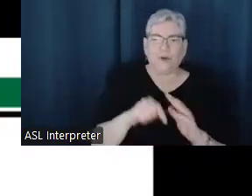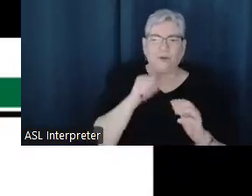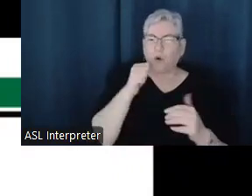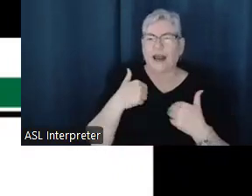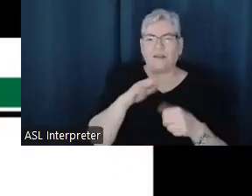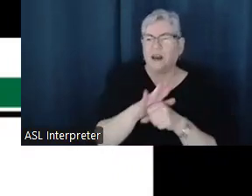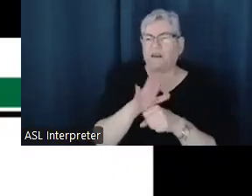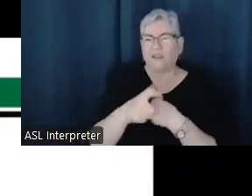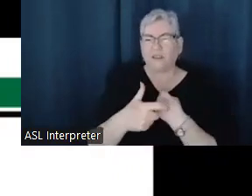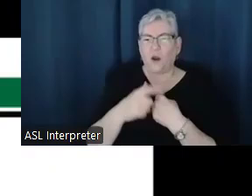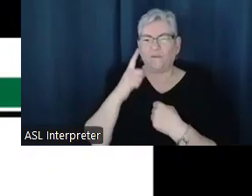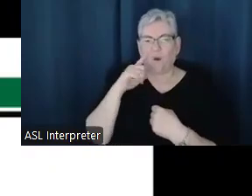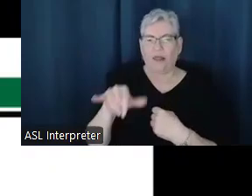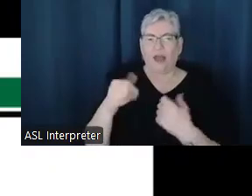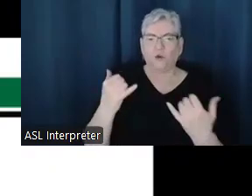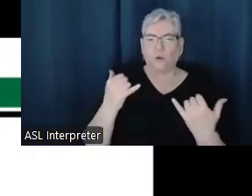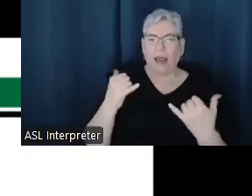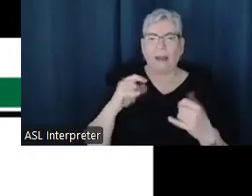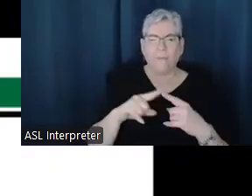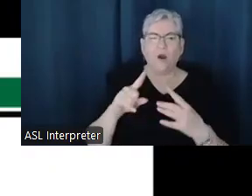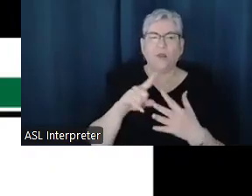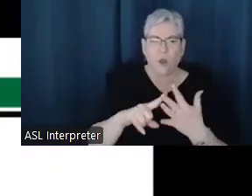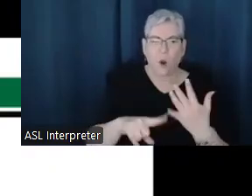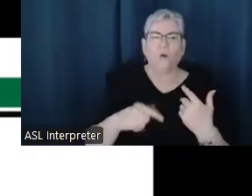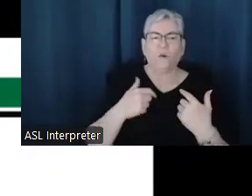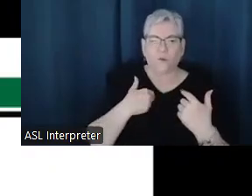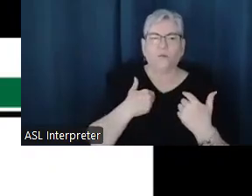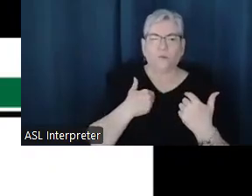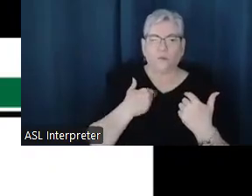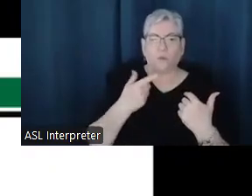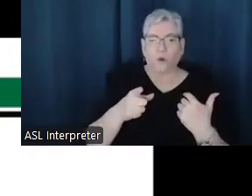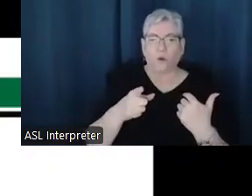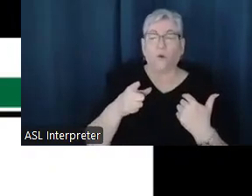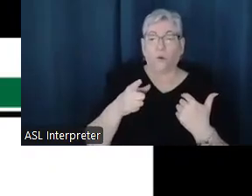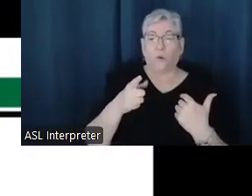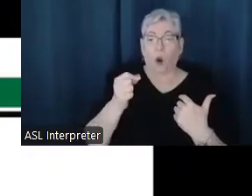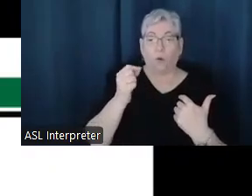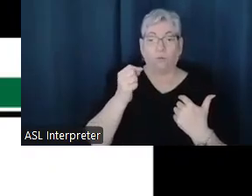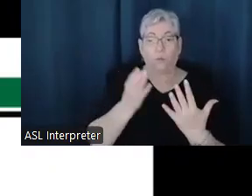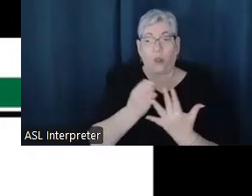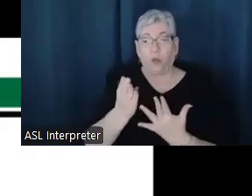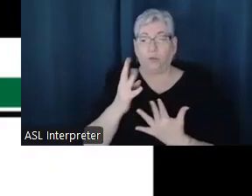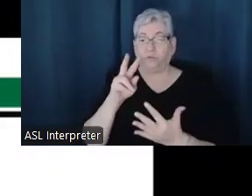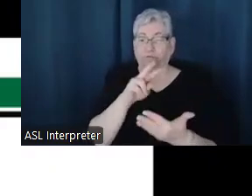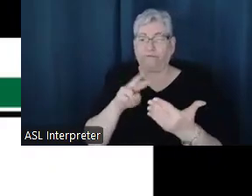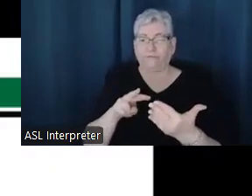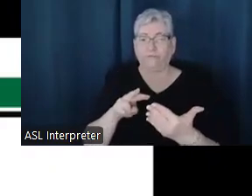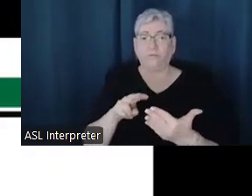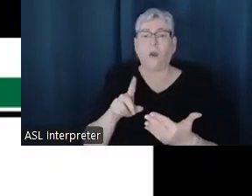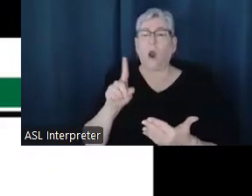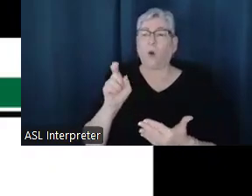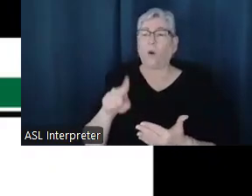do that today, but these are one of the things that as you go through it, if you would ever come across questions, you could reach out to us. Go